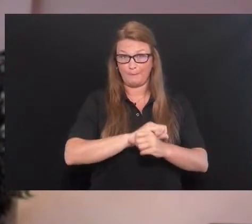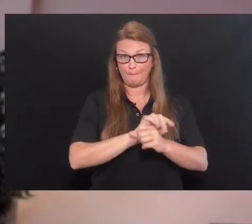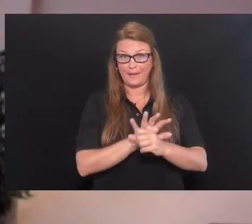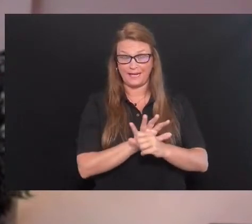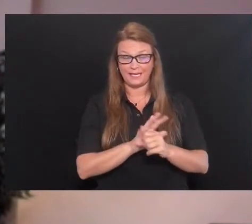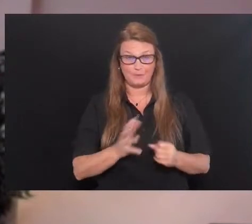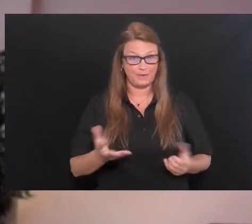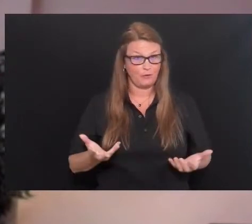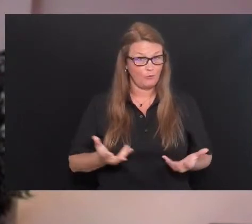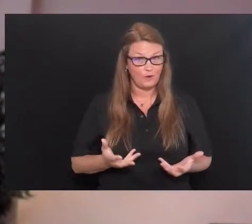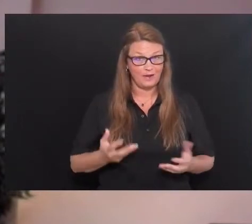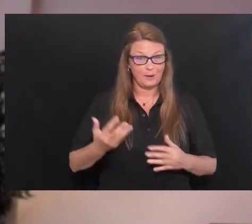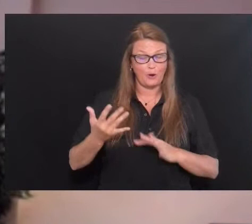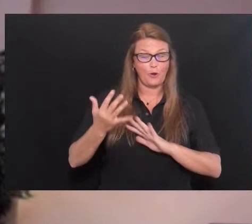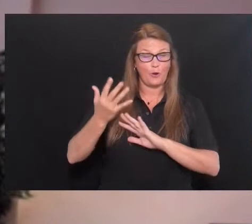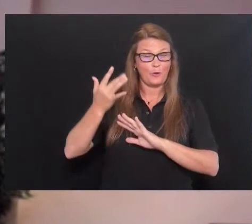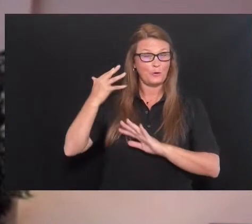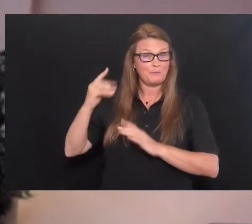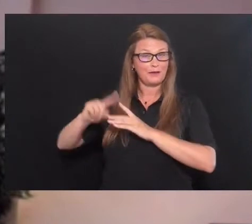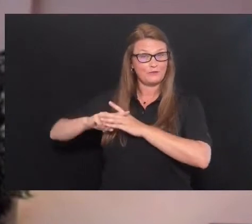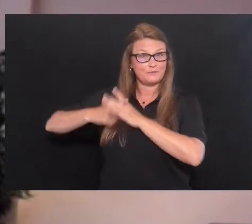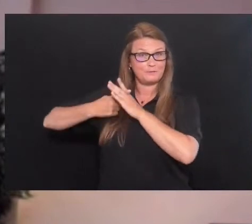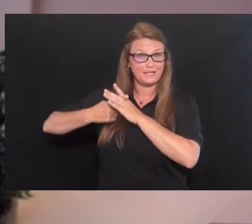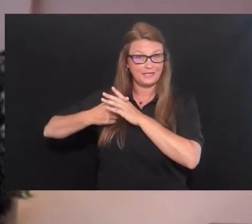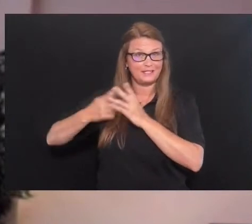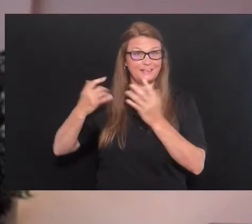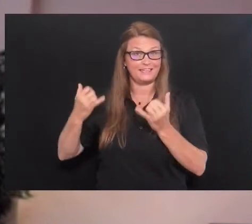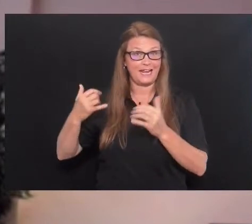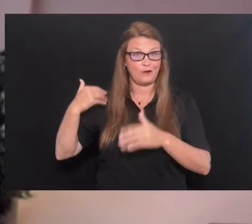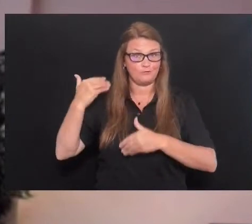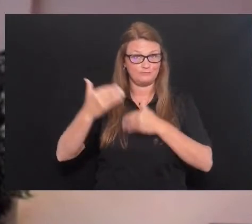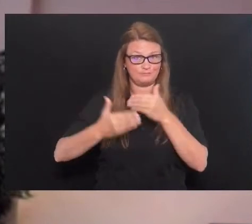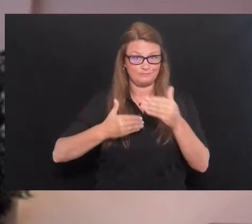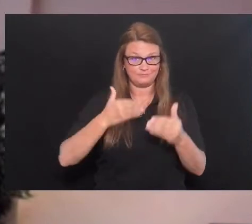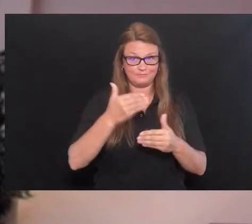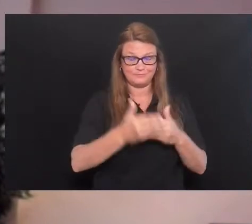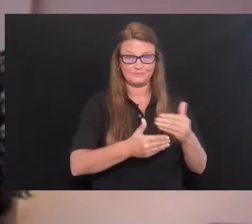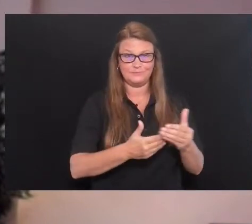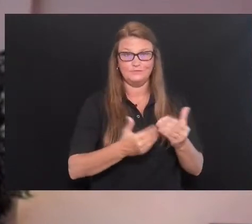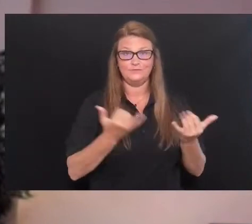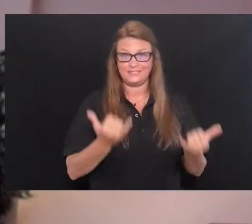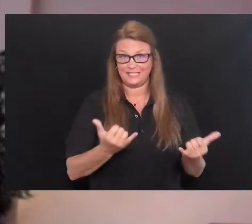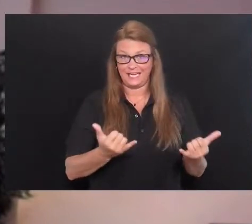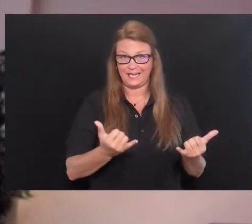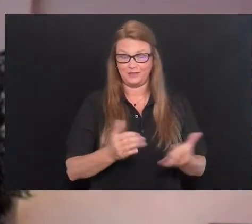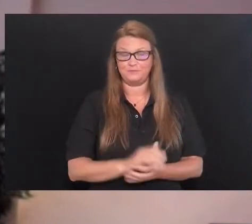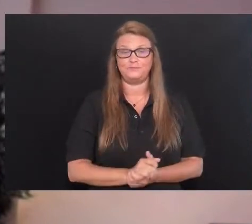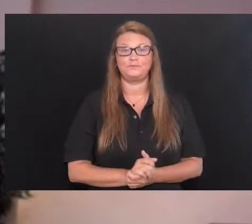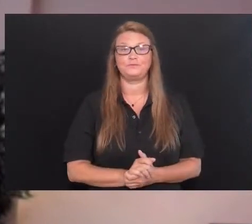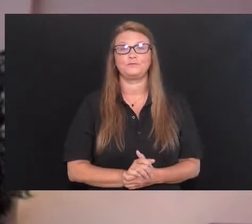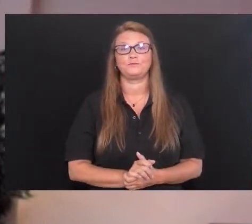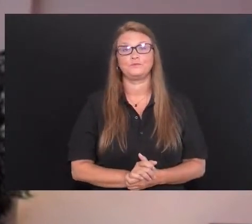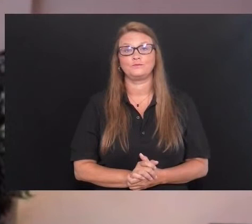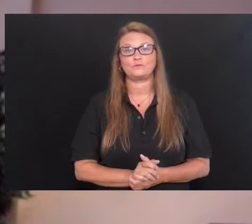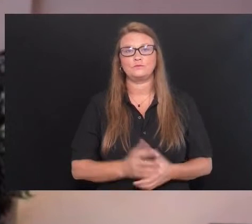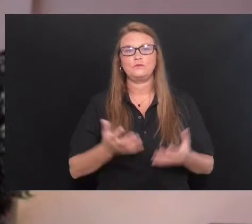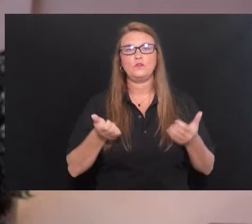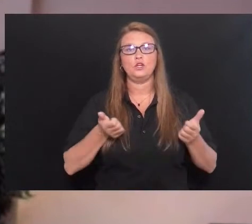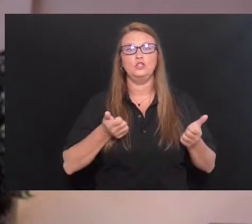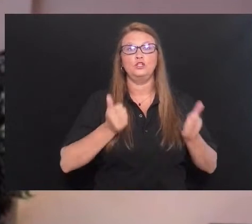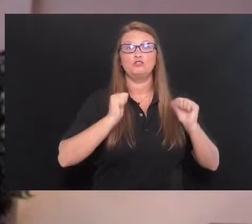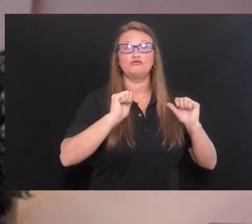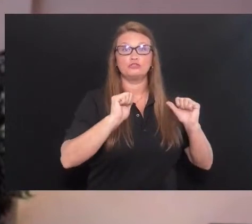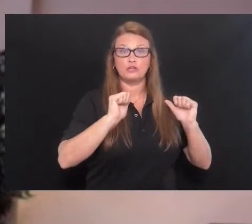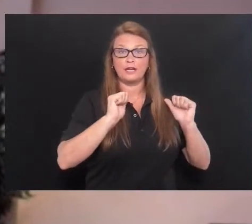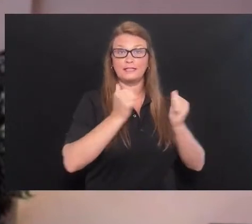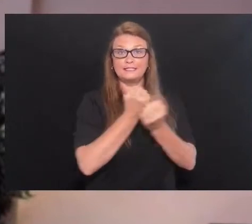very start and in the continuation and today is to try to save the lives